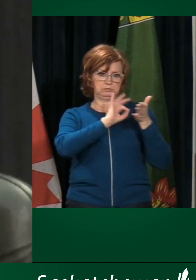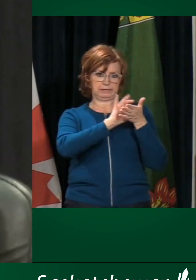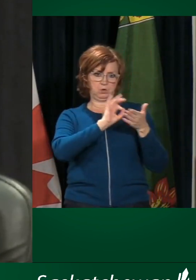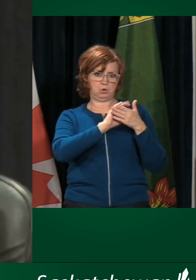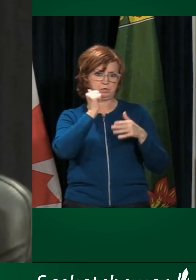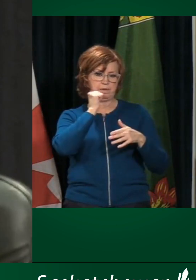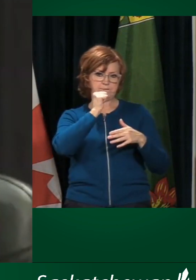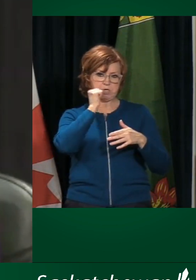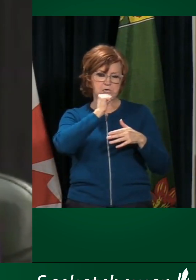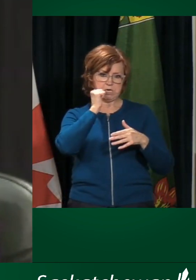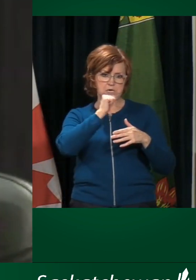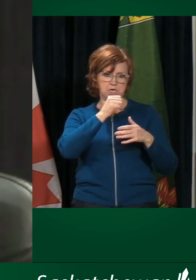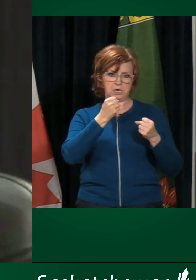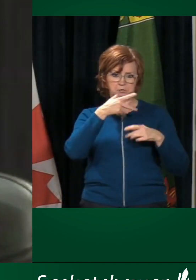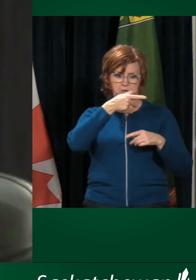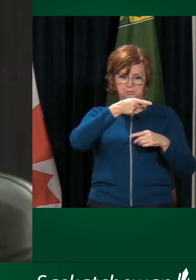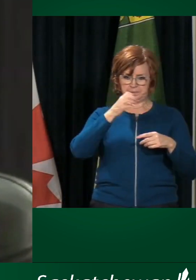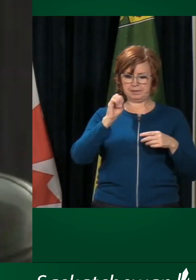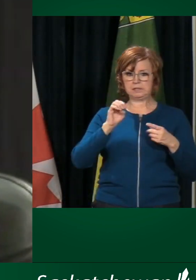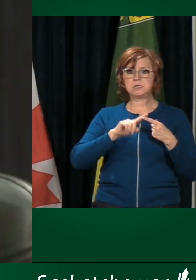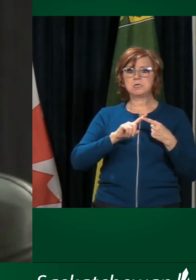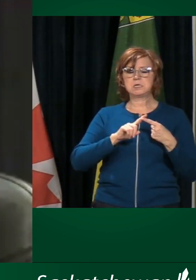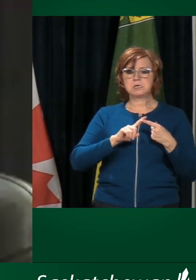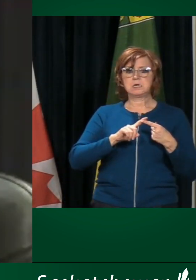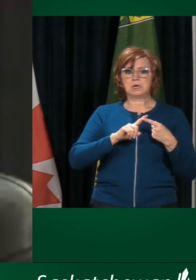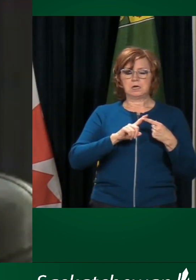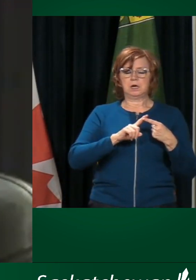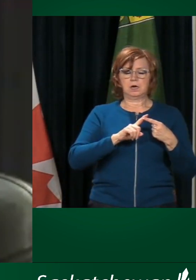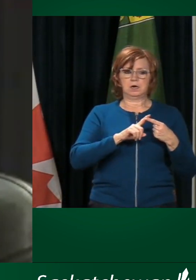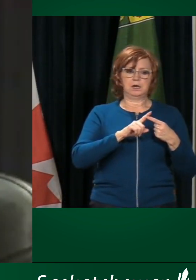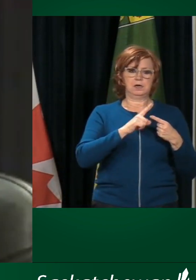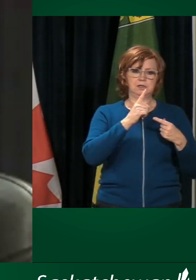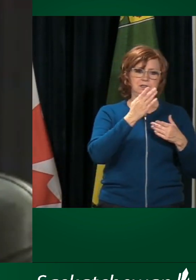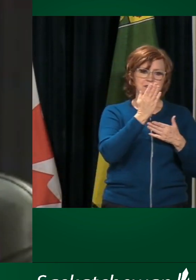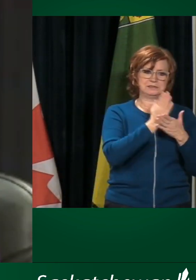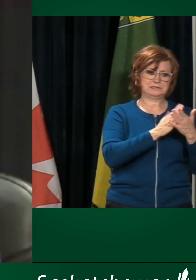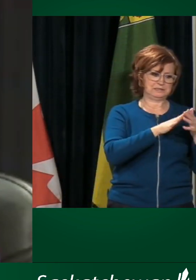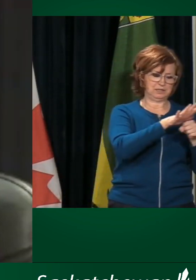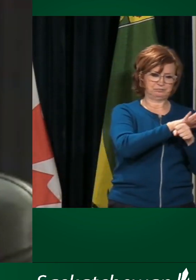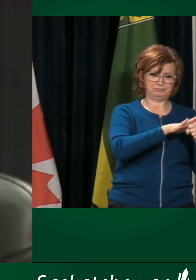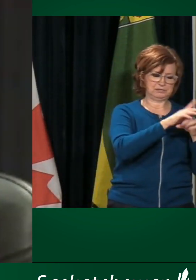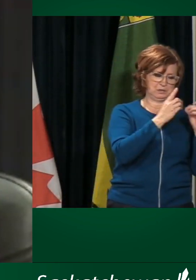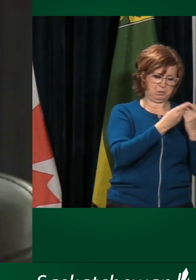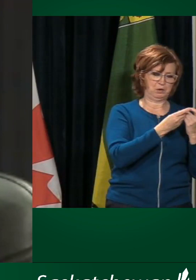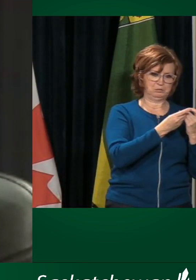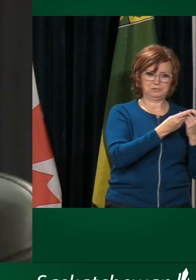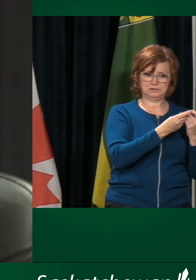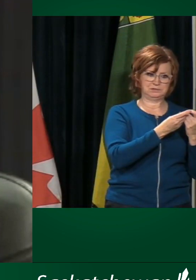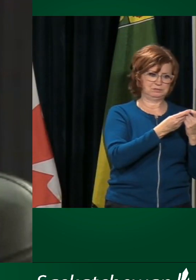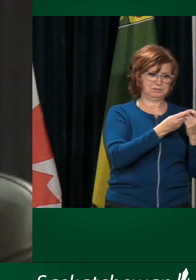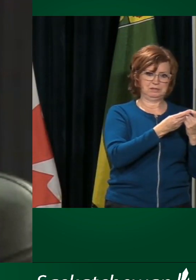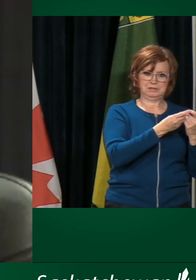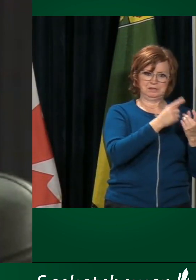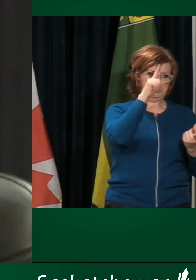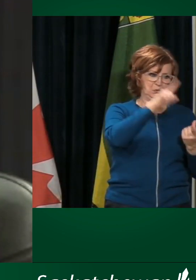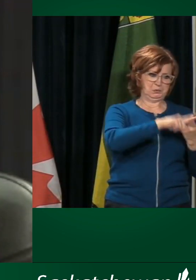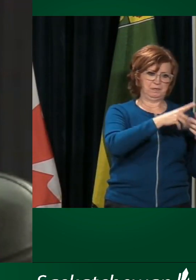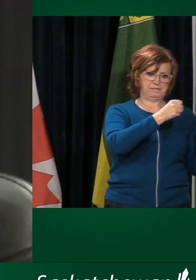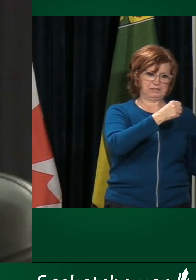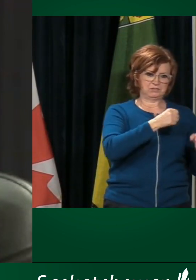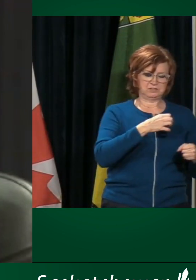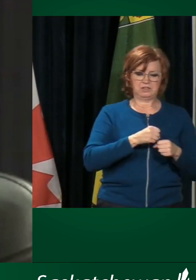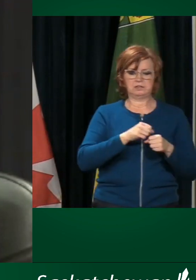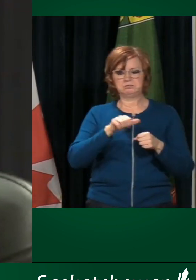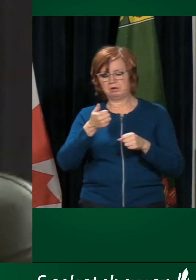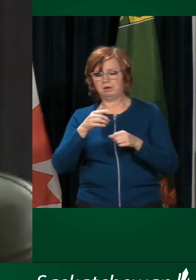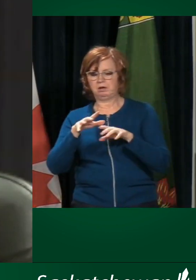continue to monitor PPE daily, and we are burning PPE in some areas a lot more than we were a month ago. We still have